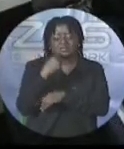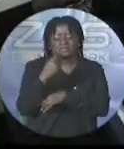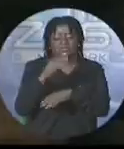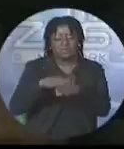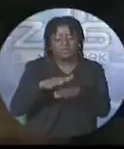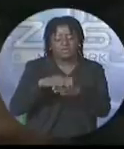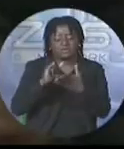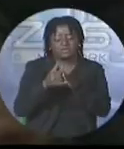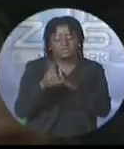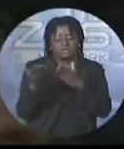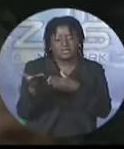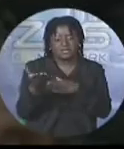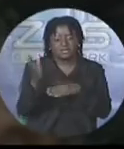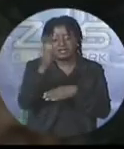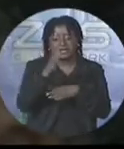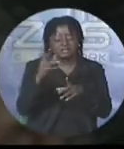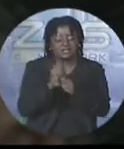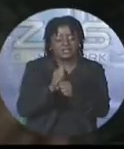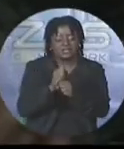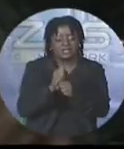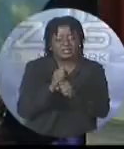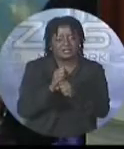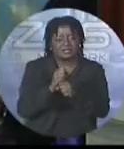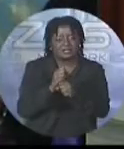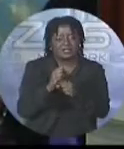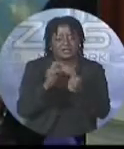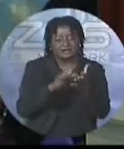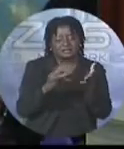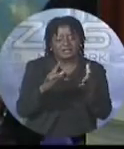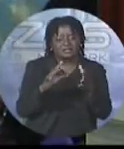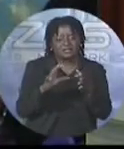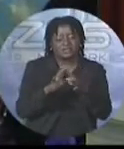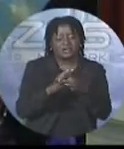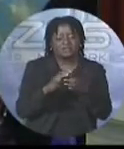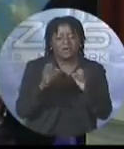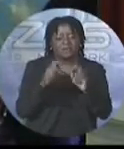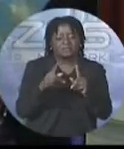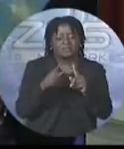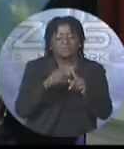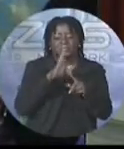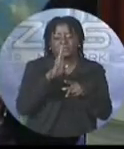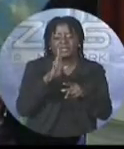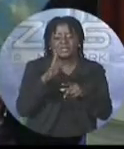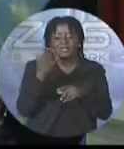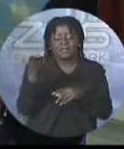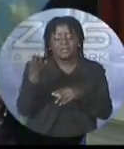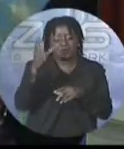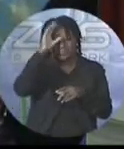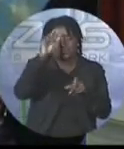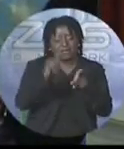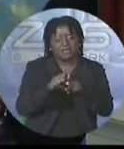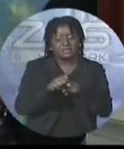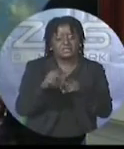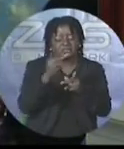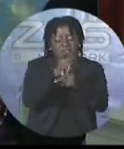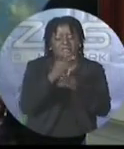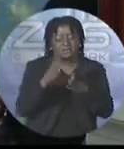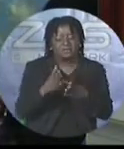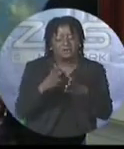granted an opportunity to be their brother's keeper. Ourselves, all this nonsense that go on in this church in the